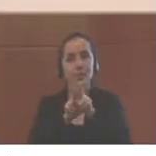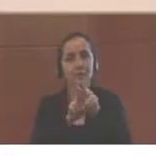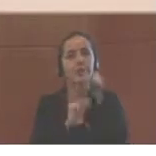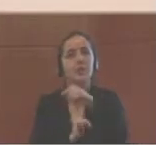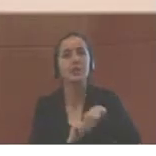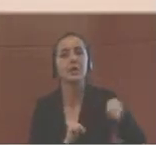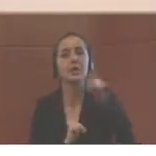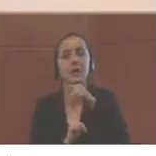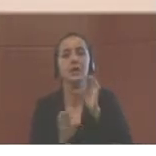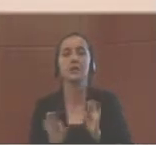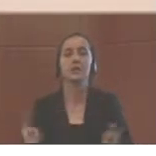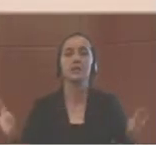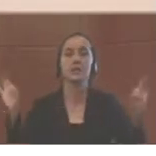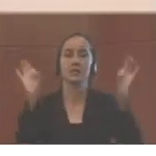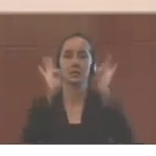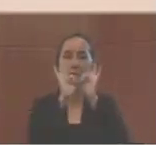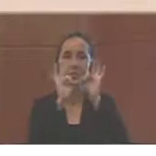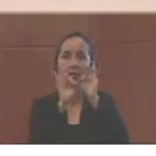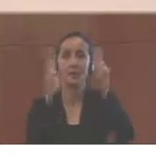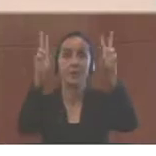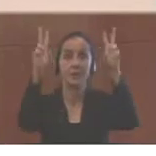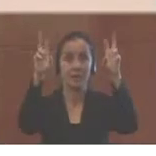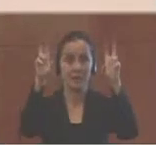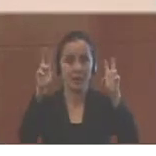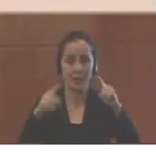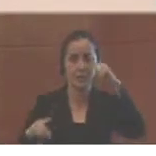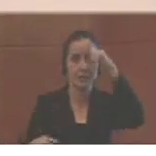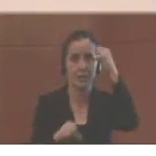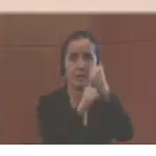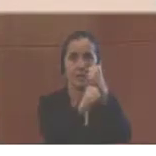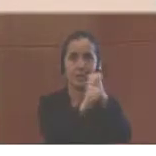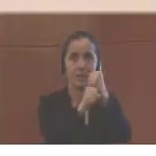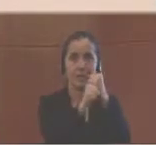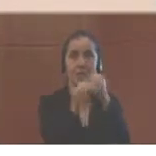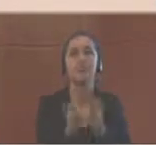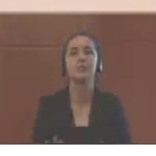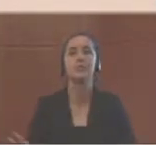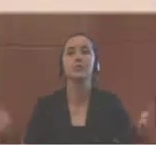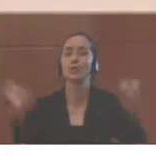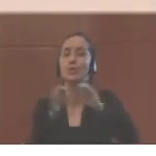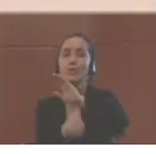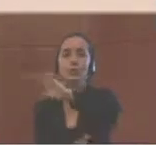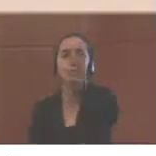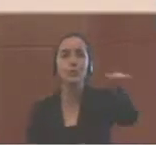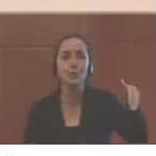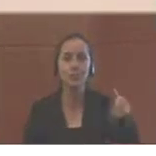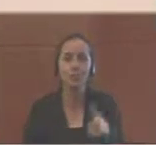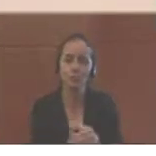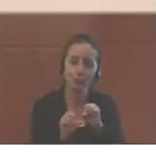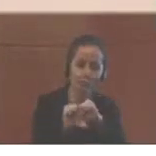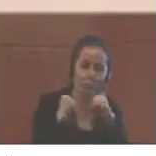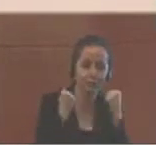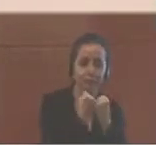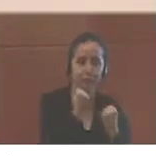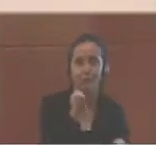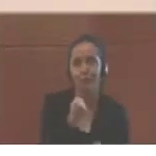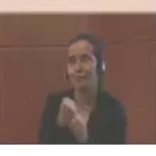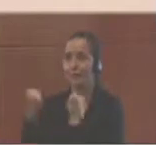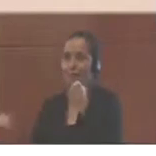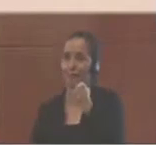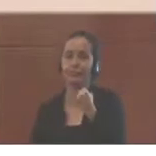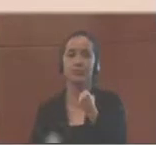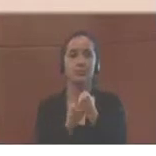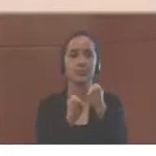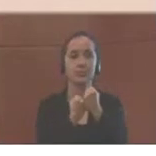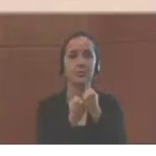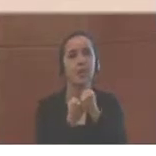of the United Nations, that the importance of this topic to work as a society